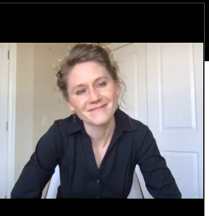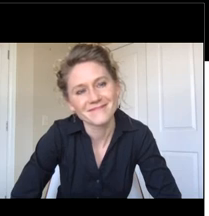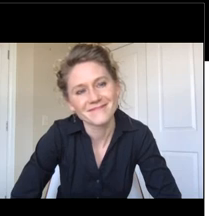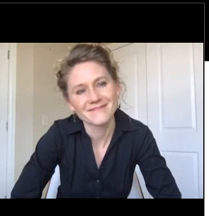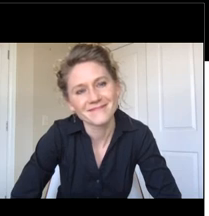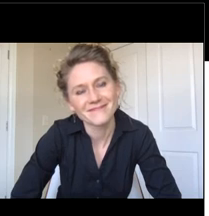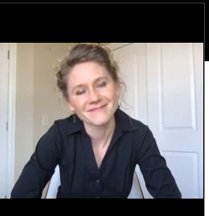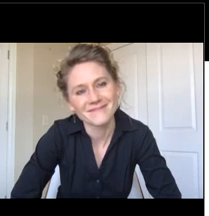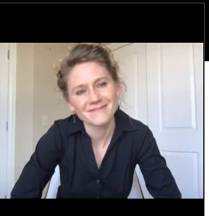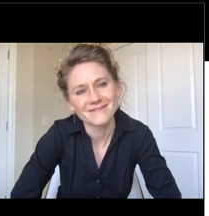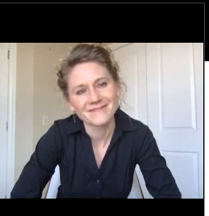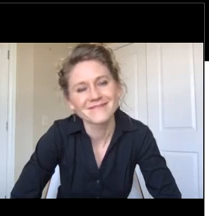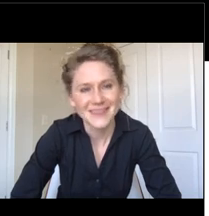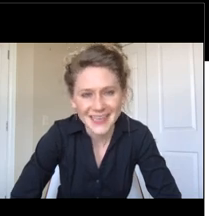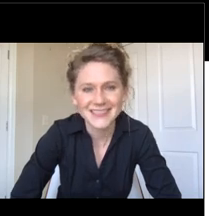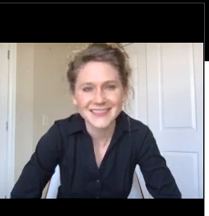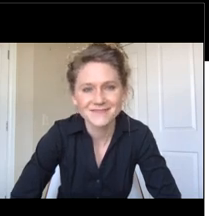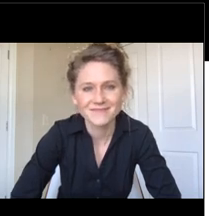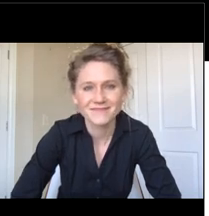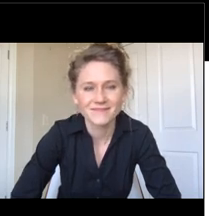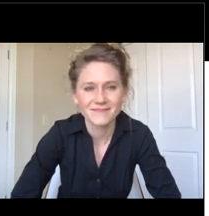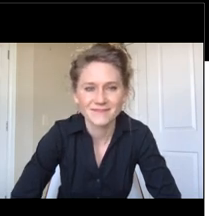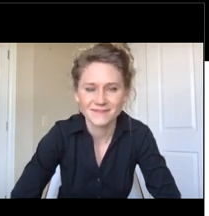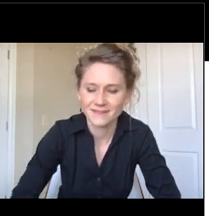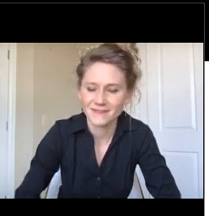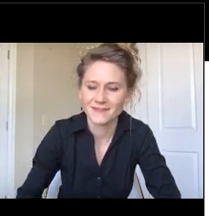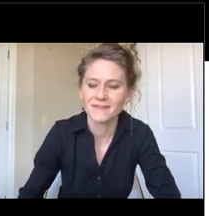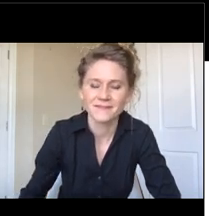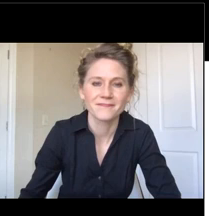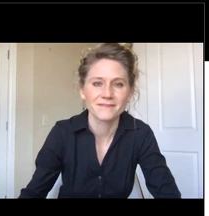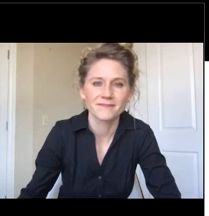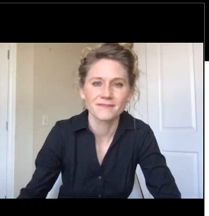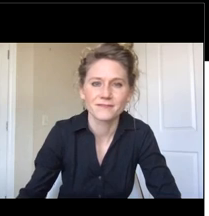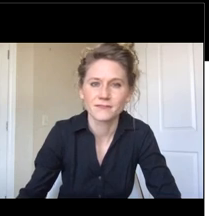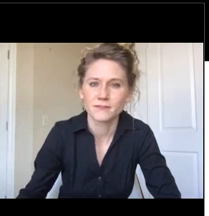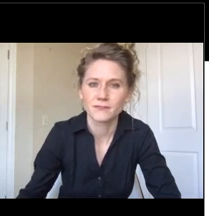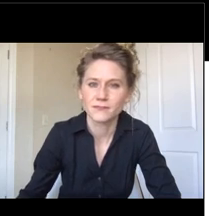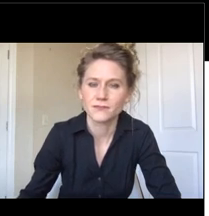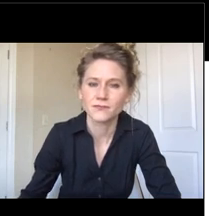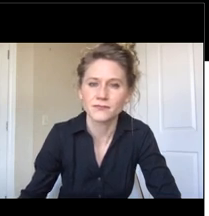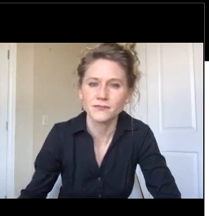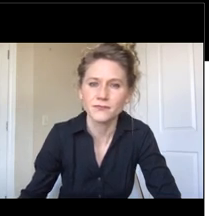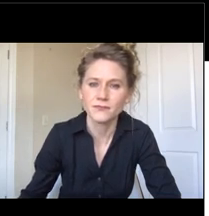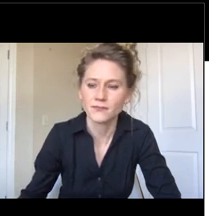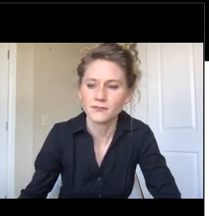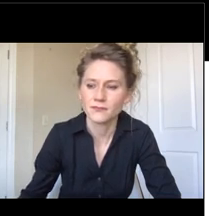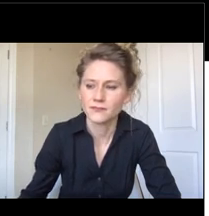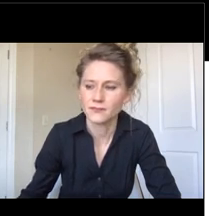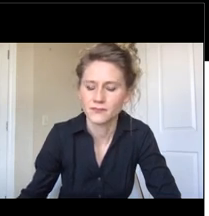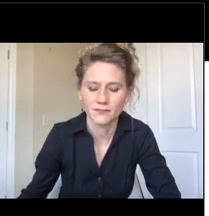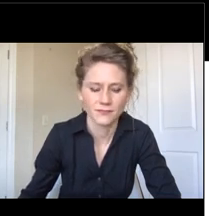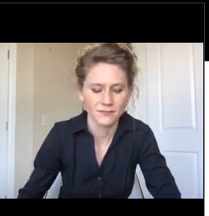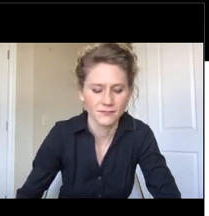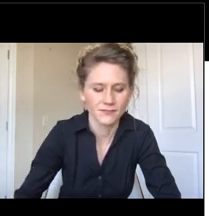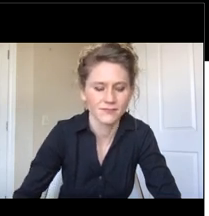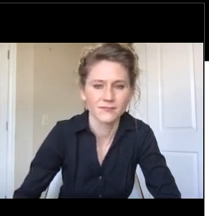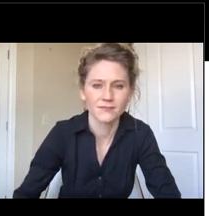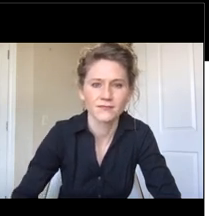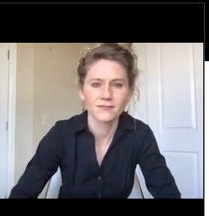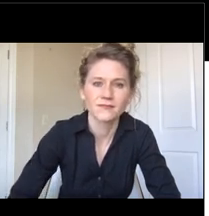Lindsay. Can you hear me okay? You guys hear me okay? Good. So as Lindsay said, I'm Jerry Dankbar, City of Roseville